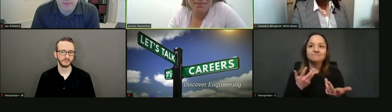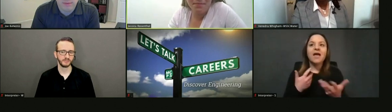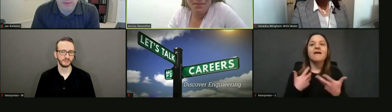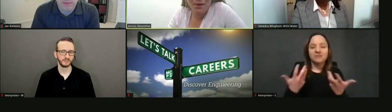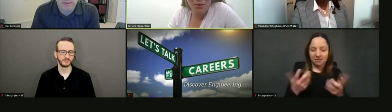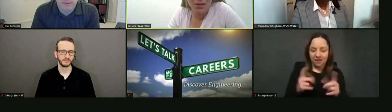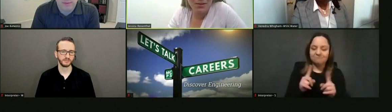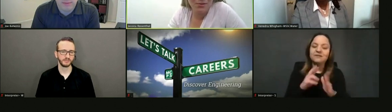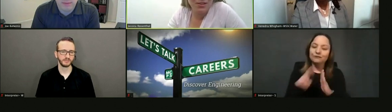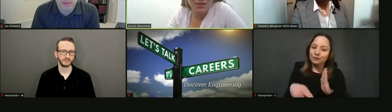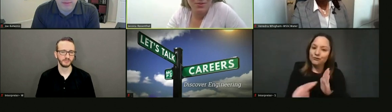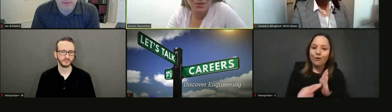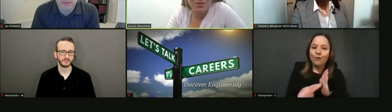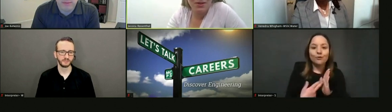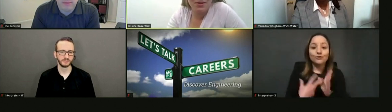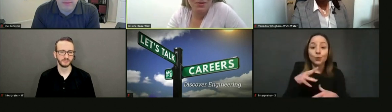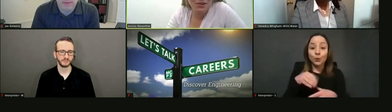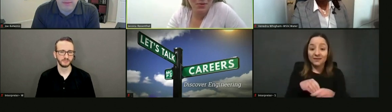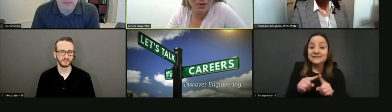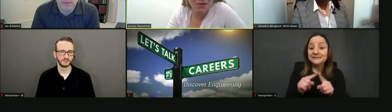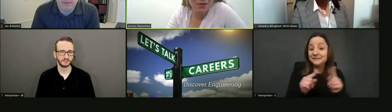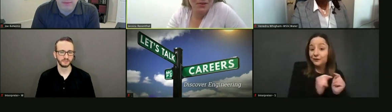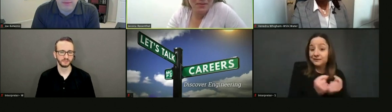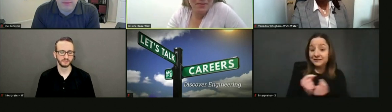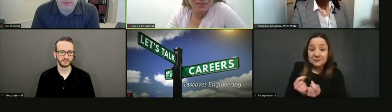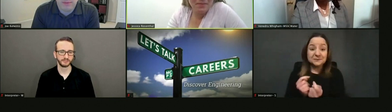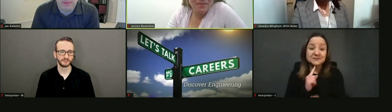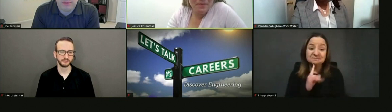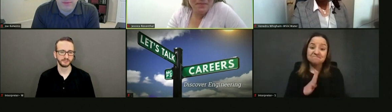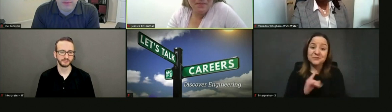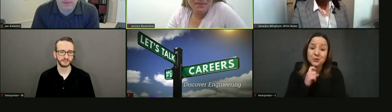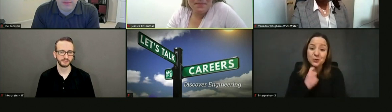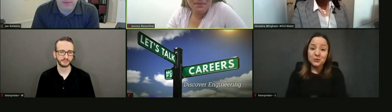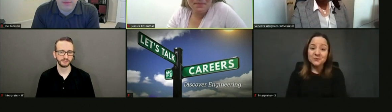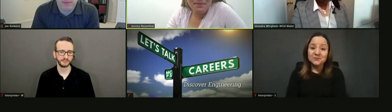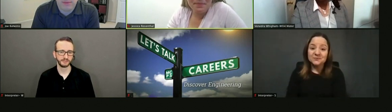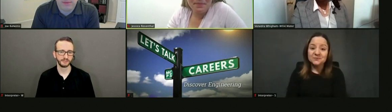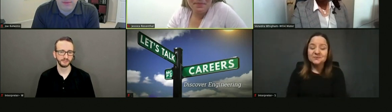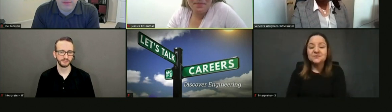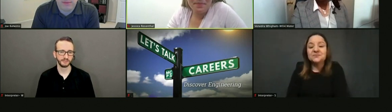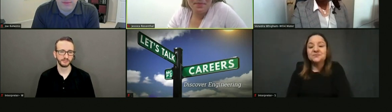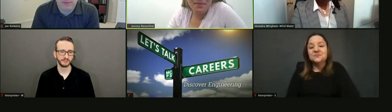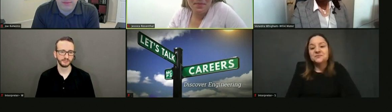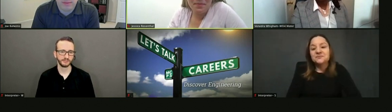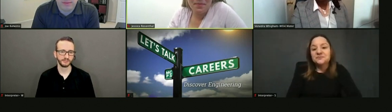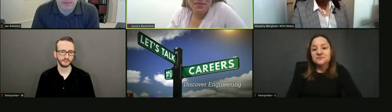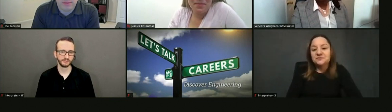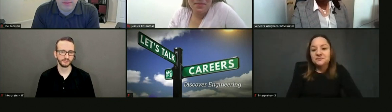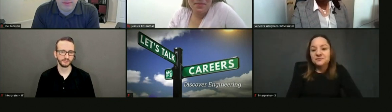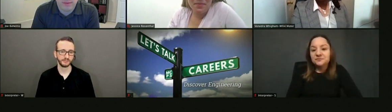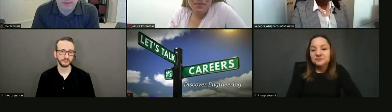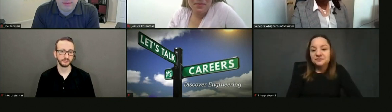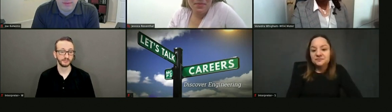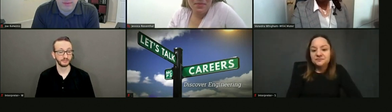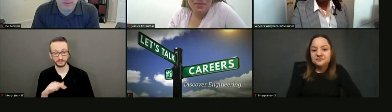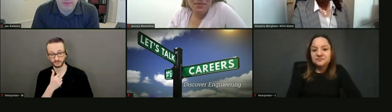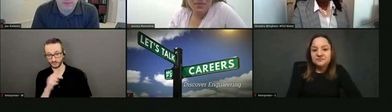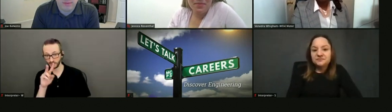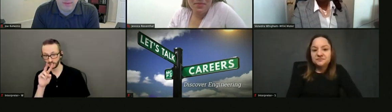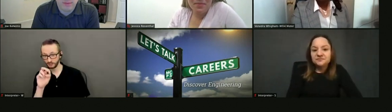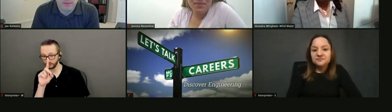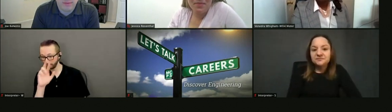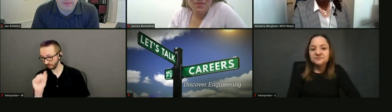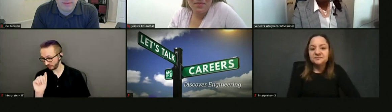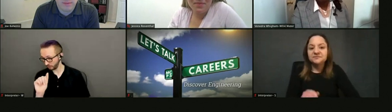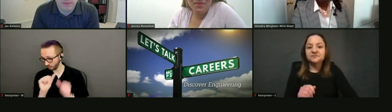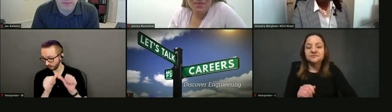roles within different teams, which has been really cool. And go ahead, Venedra. So that kind of